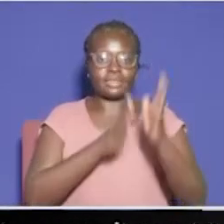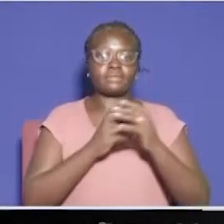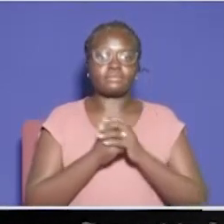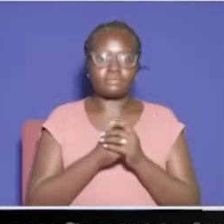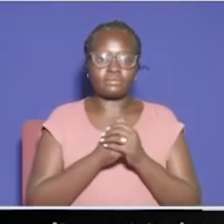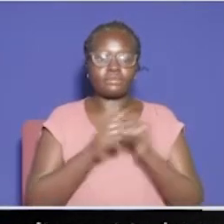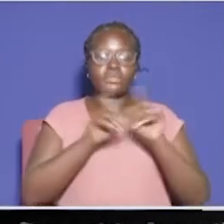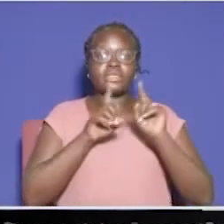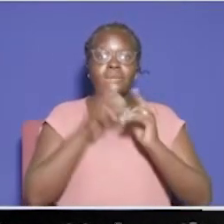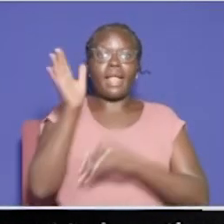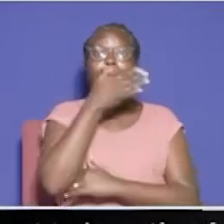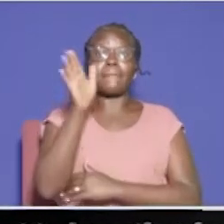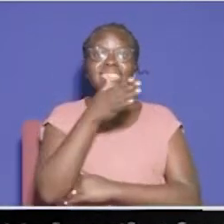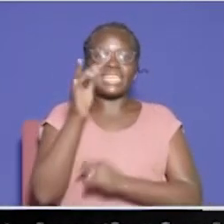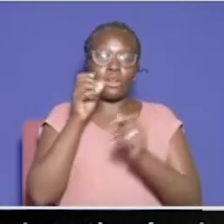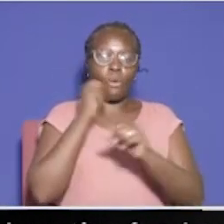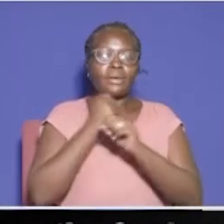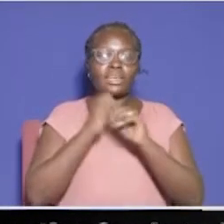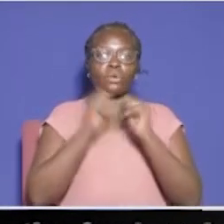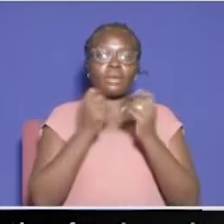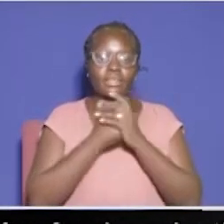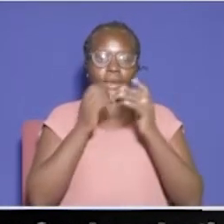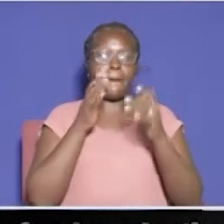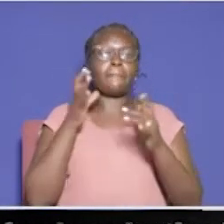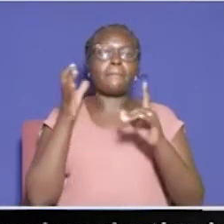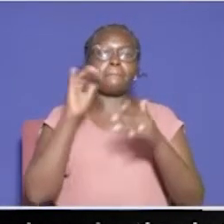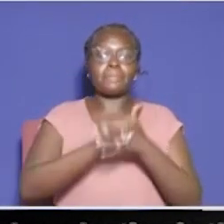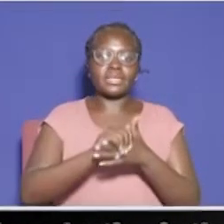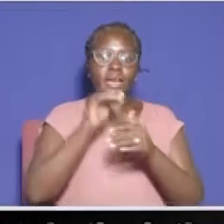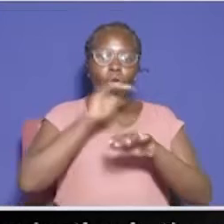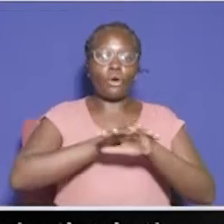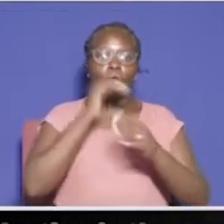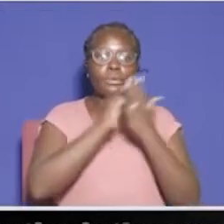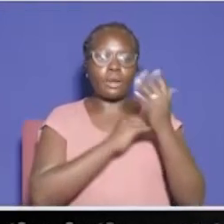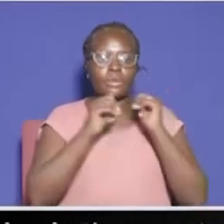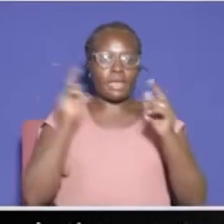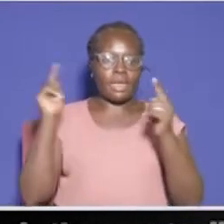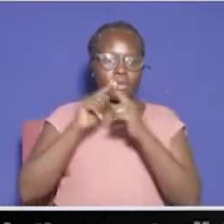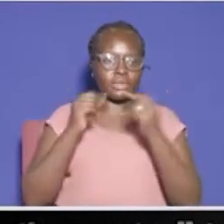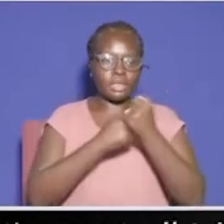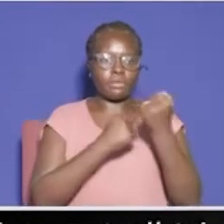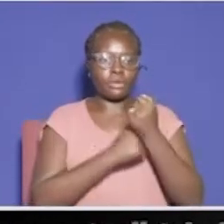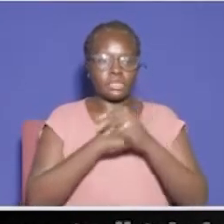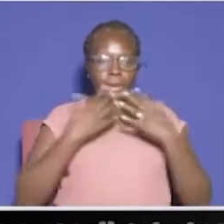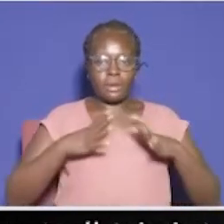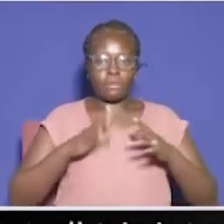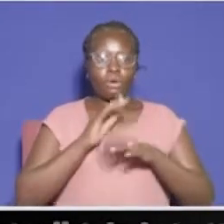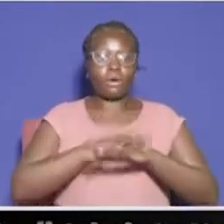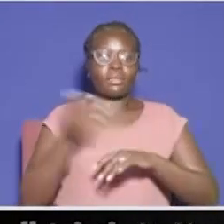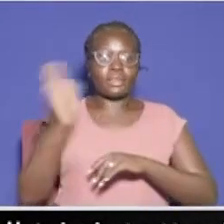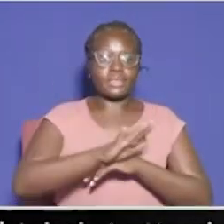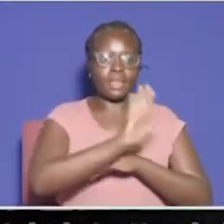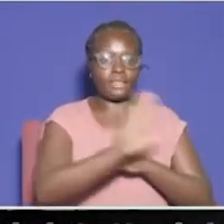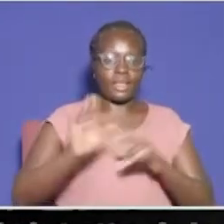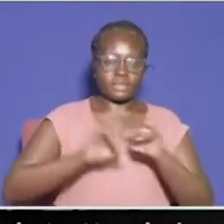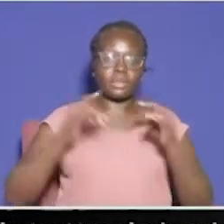are working with Keynote partners on programs that aim to support the alumni upon their return